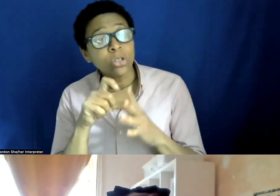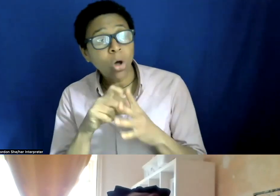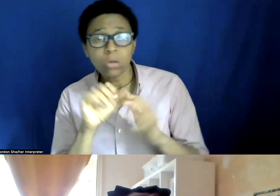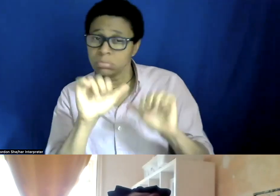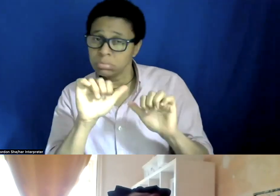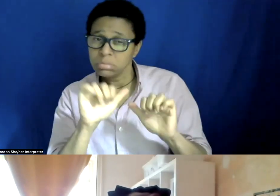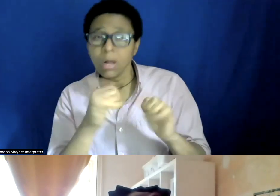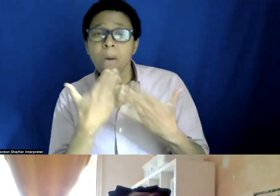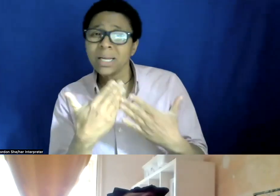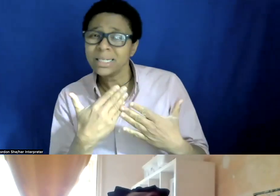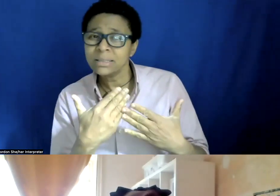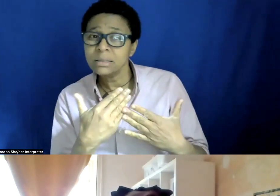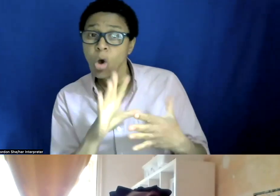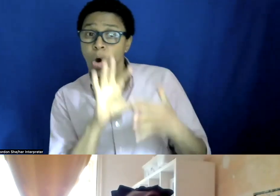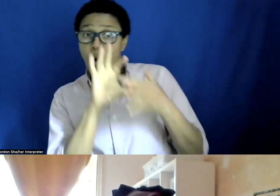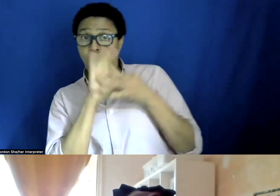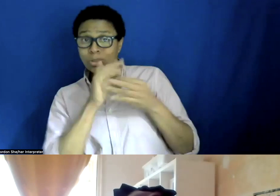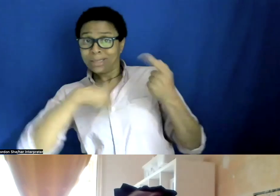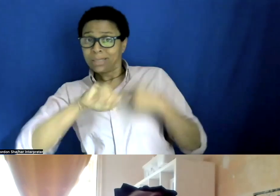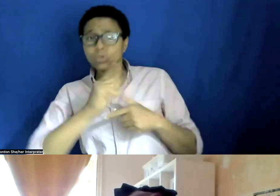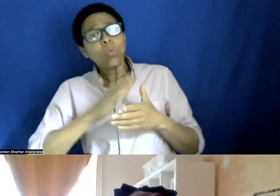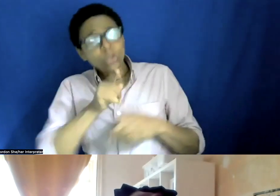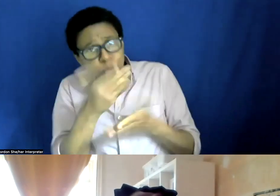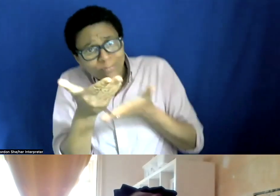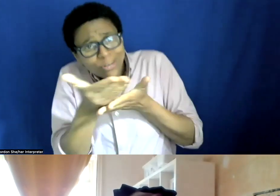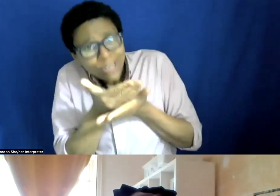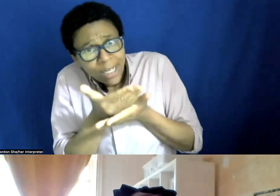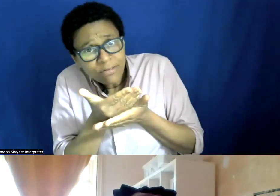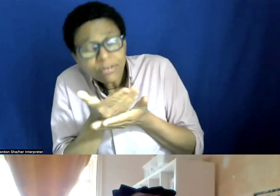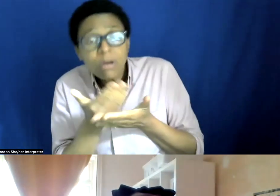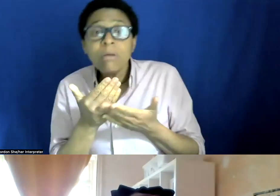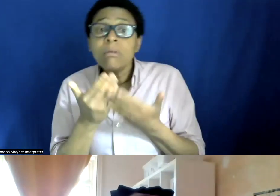safe, and just go gently.